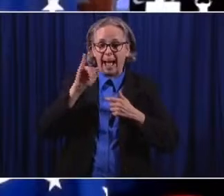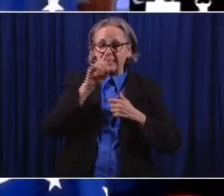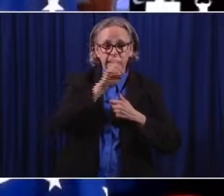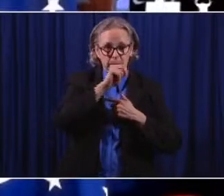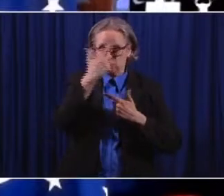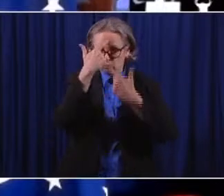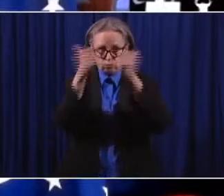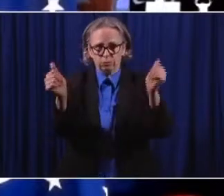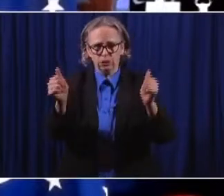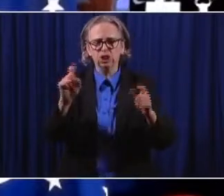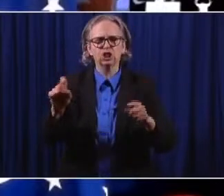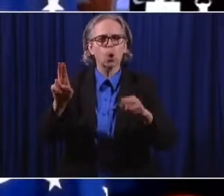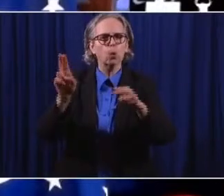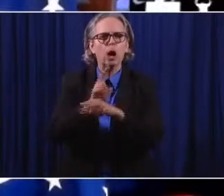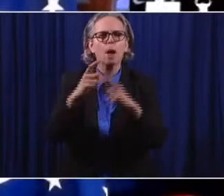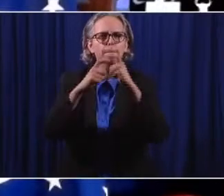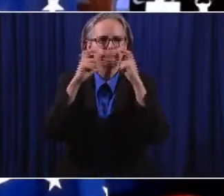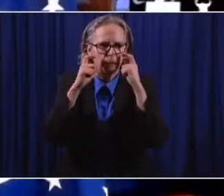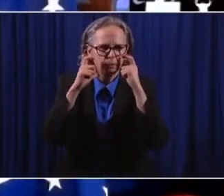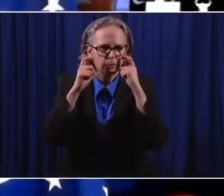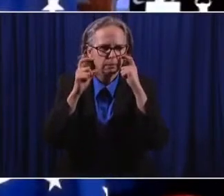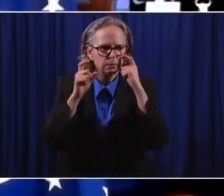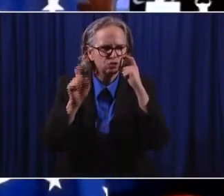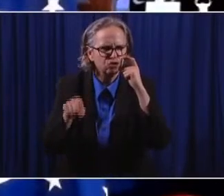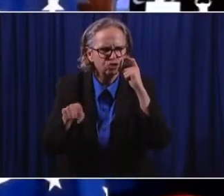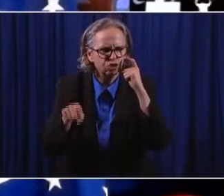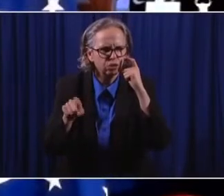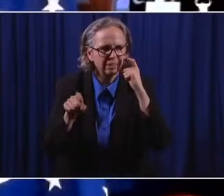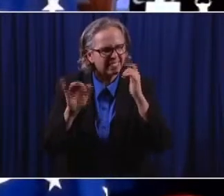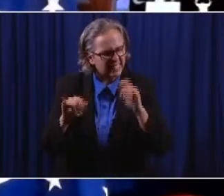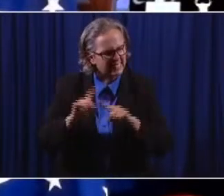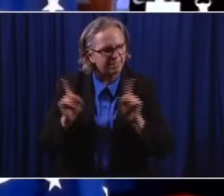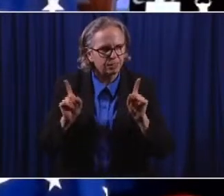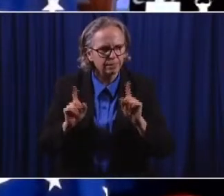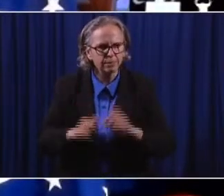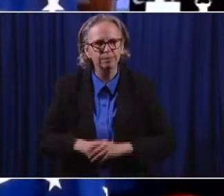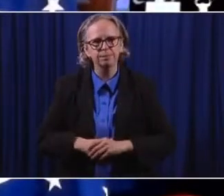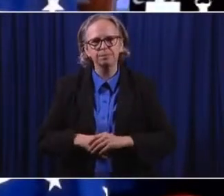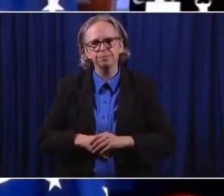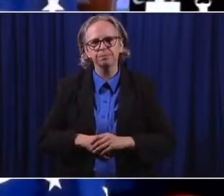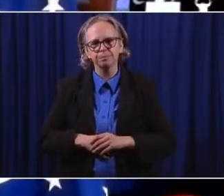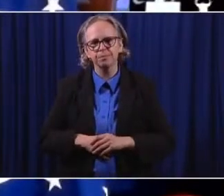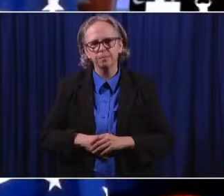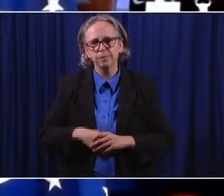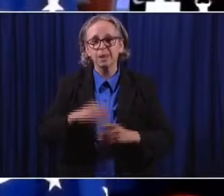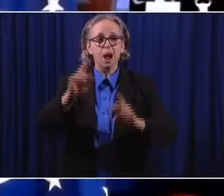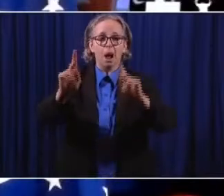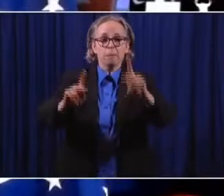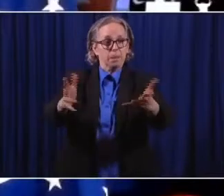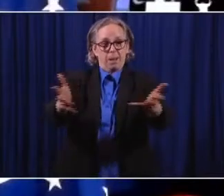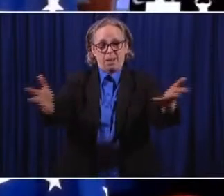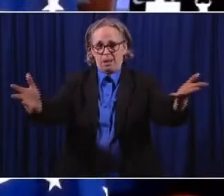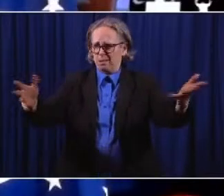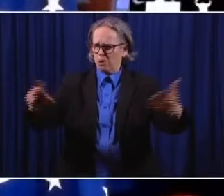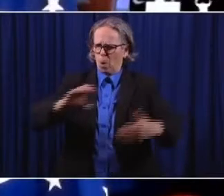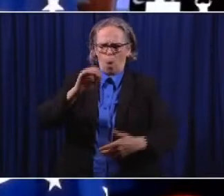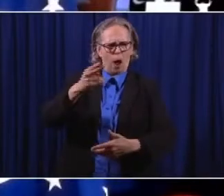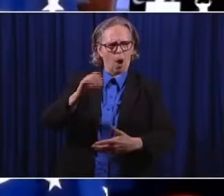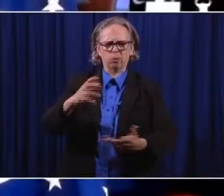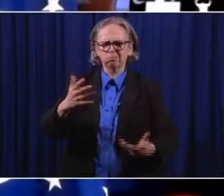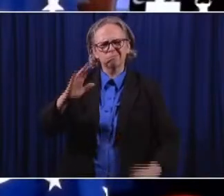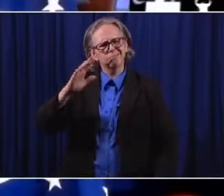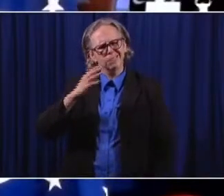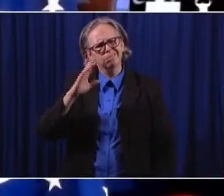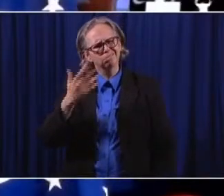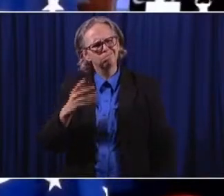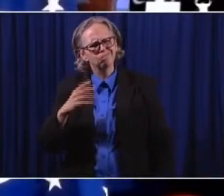works. And we're seeing the results. I mean, look, the people of this state have been pretty good all